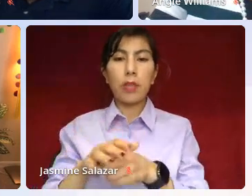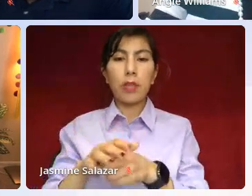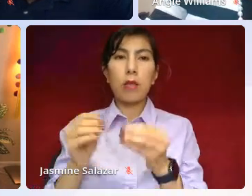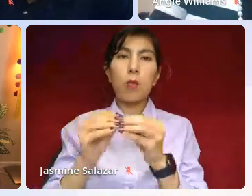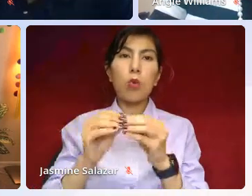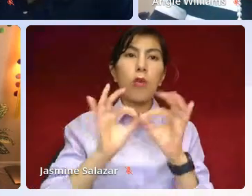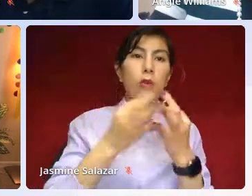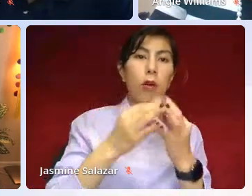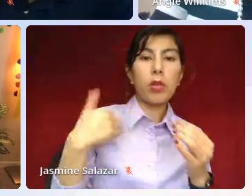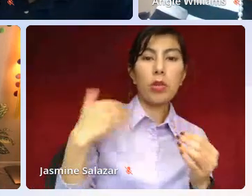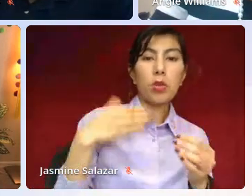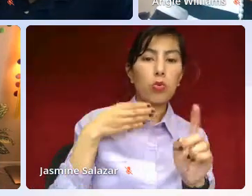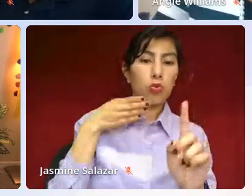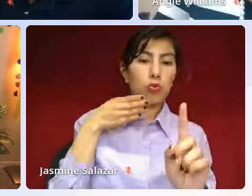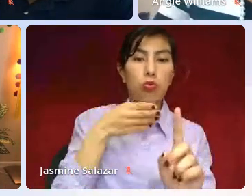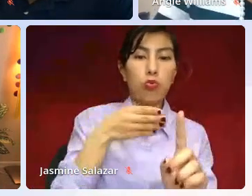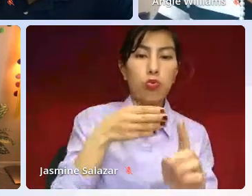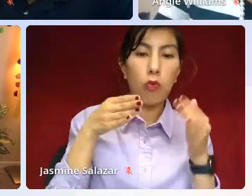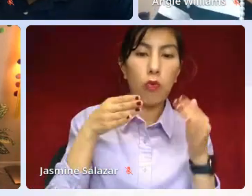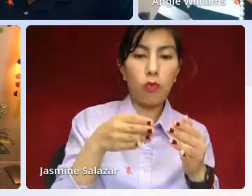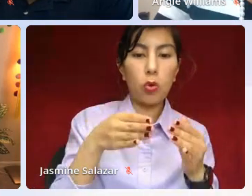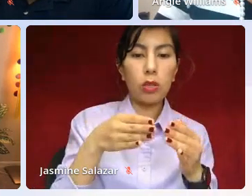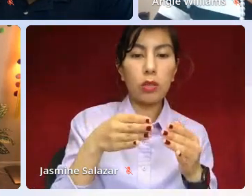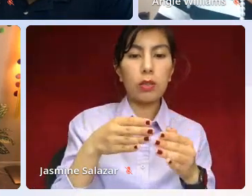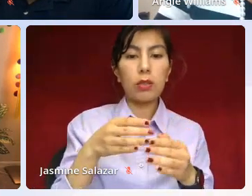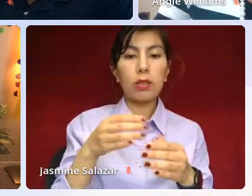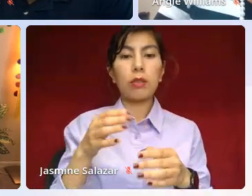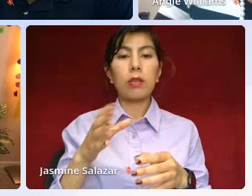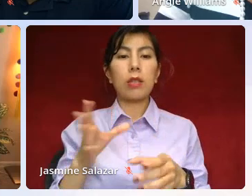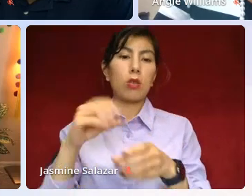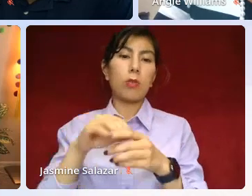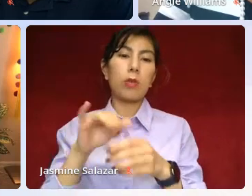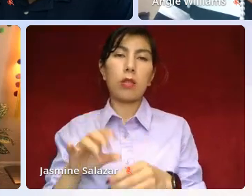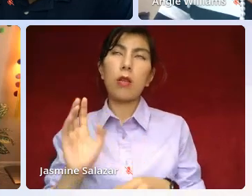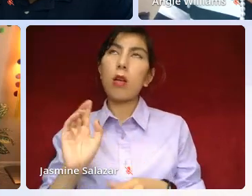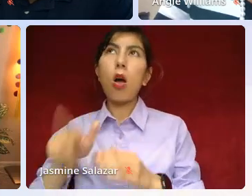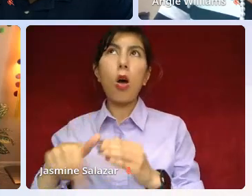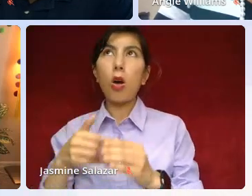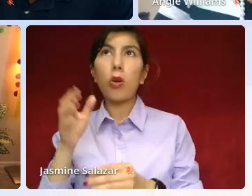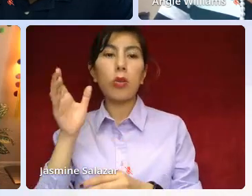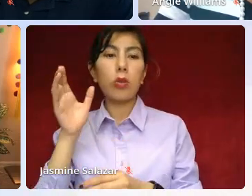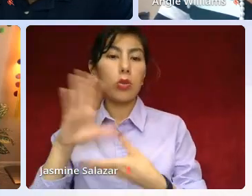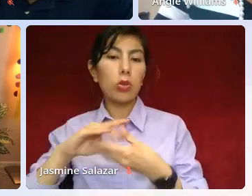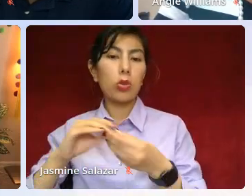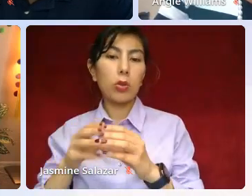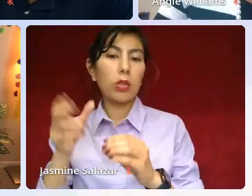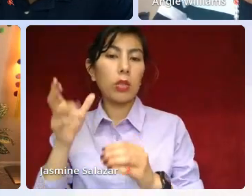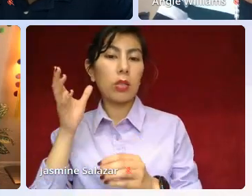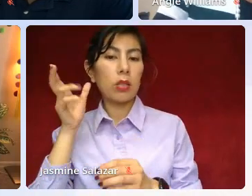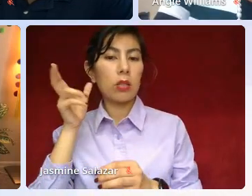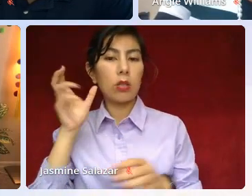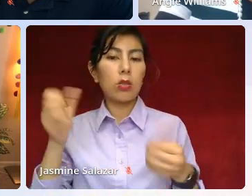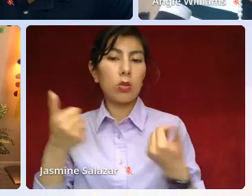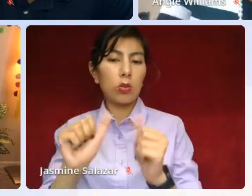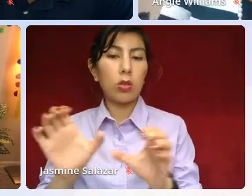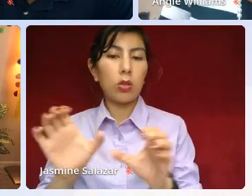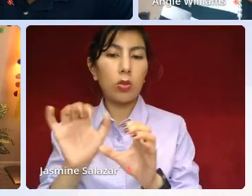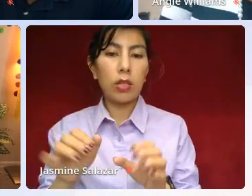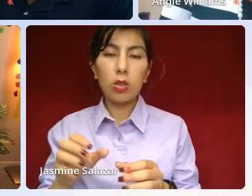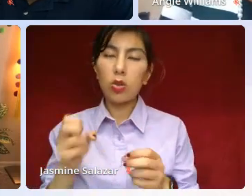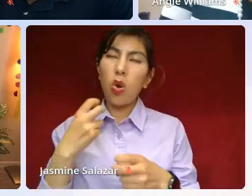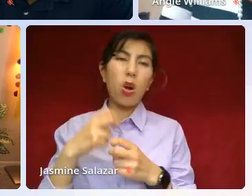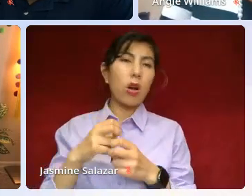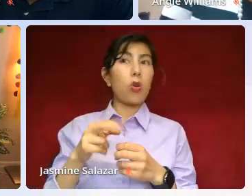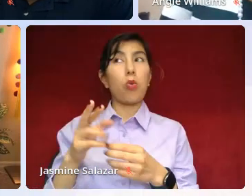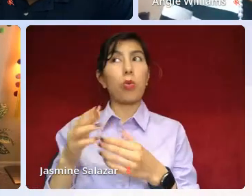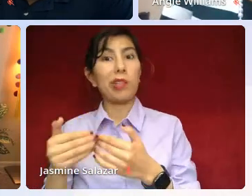and how that's been incorporated, and whether you felt like, well, all stories I hear about trying to do that, it's so hard and it's so easy here, or everybody talks